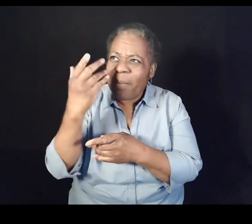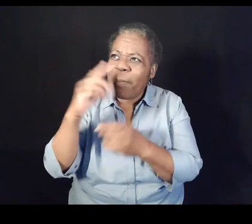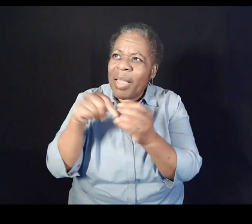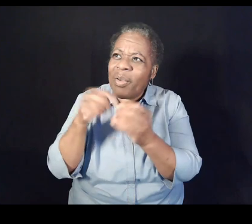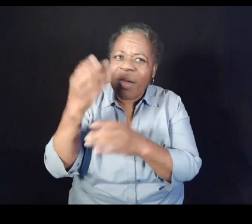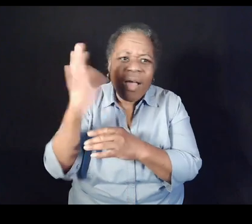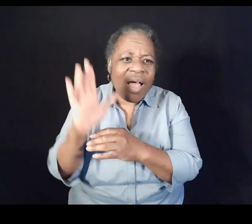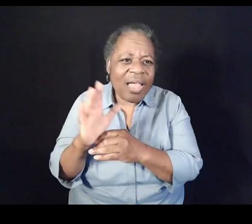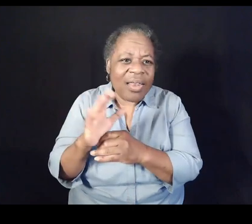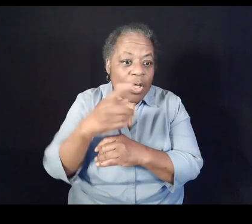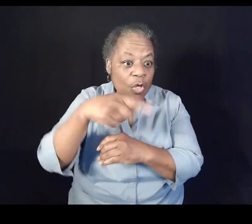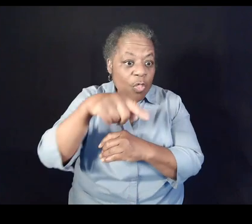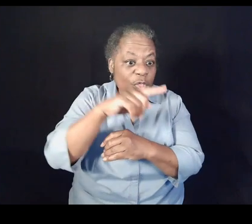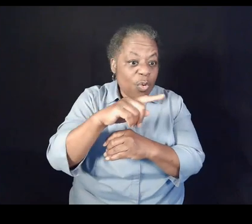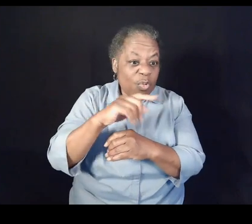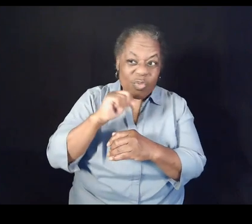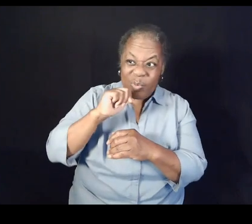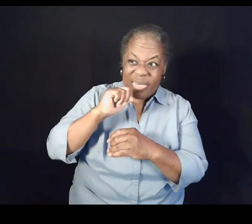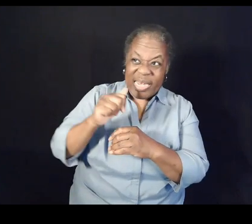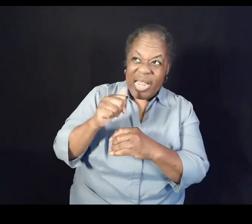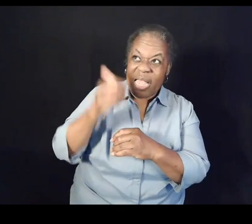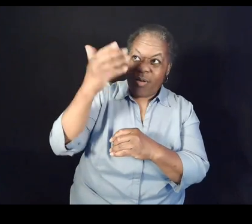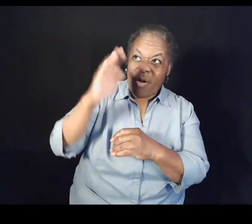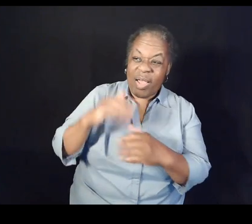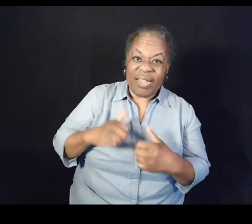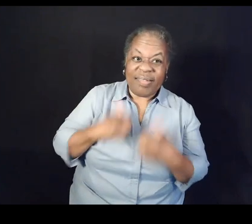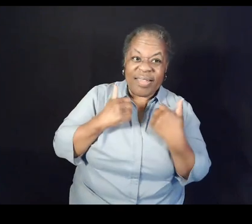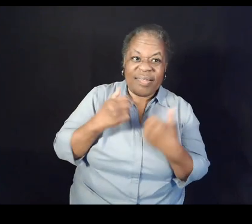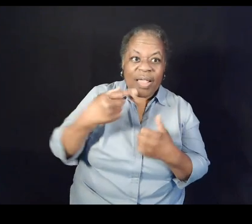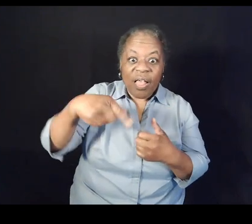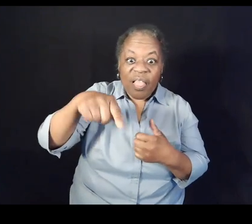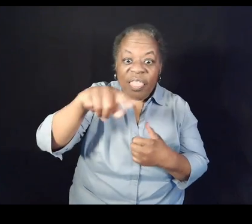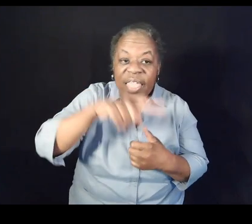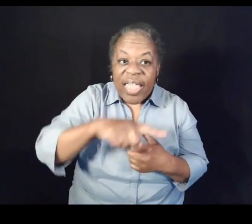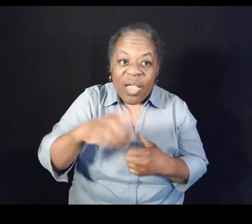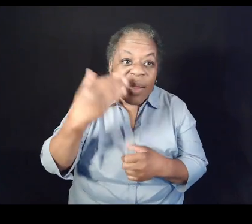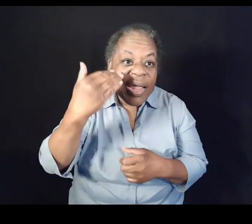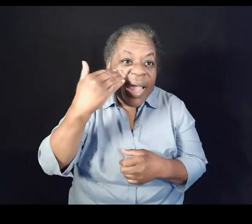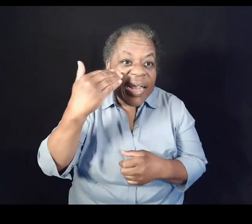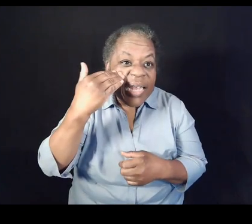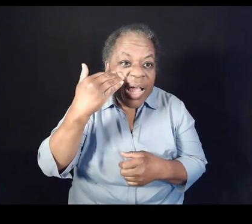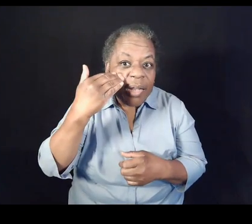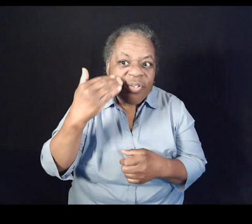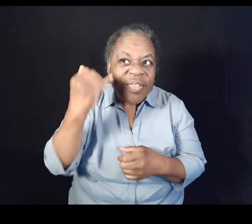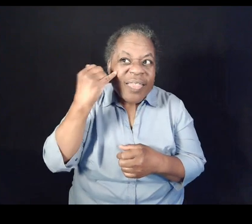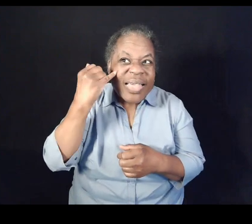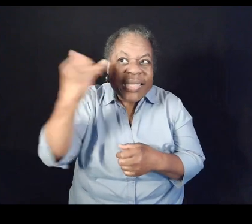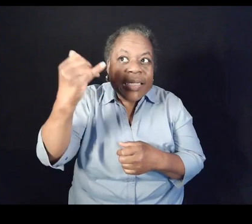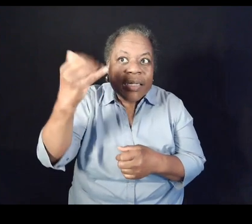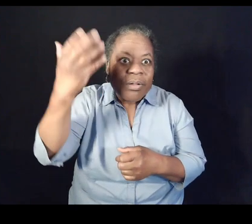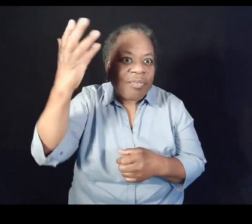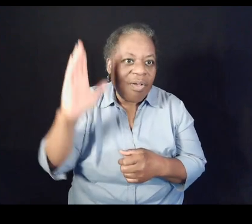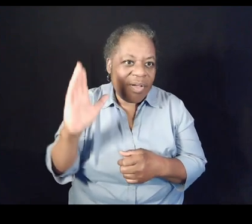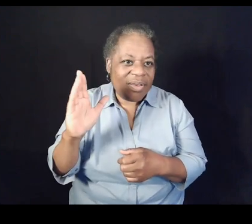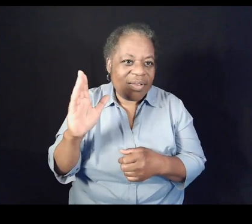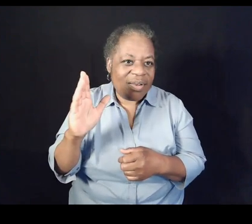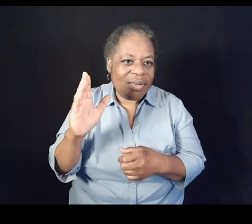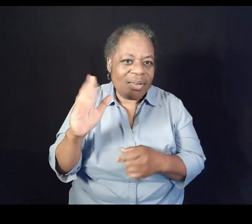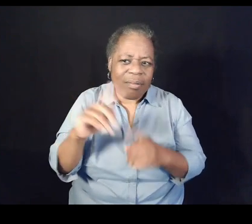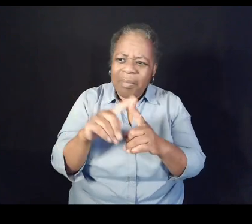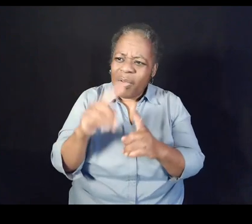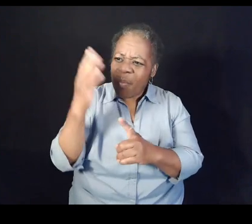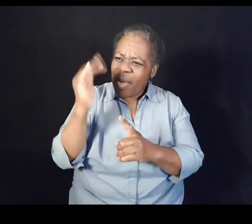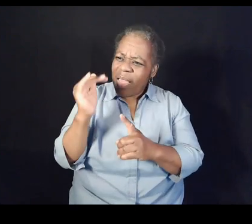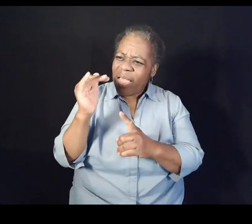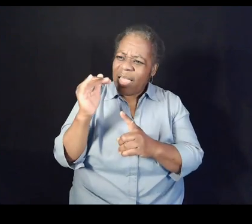Even those who deny the existence of God are implicitly acknowledging the concept of God. But why? Where does